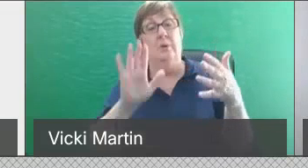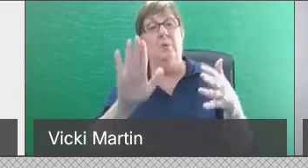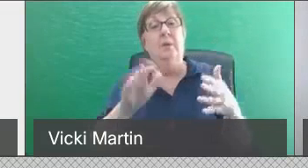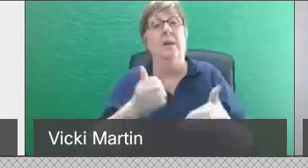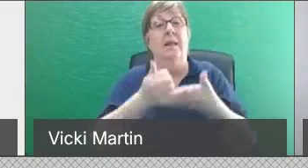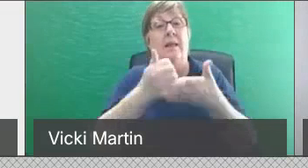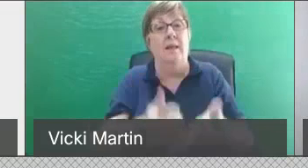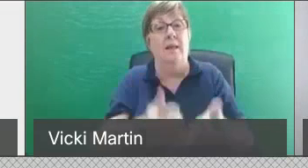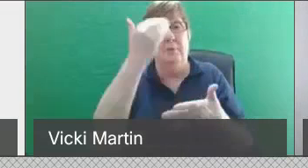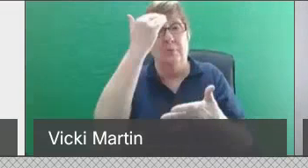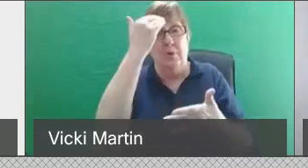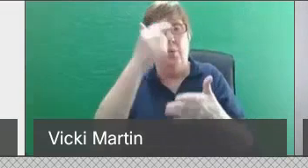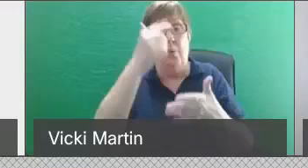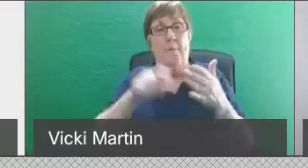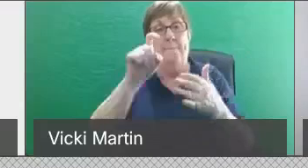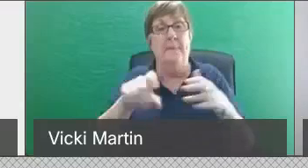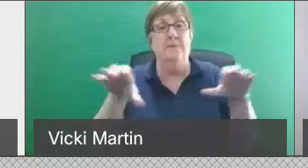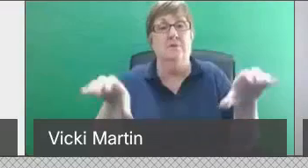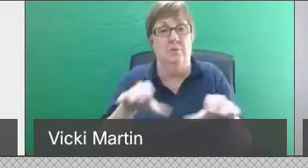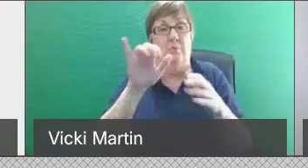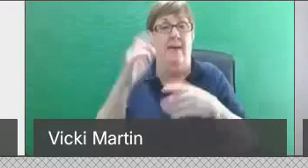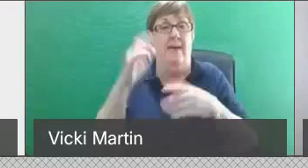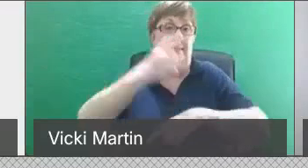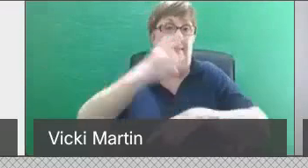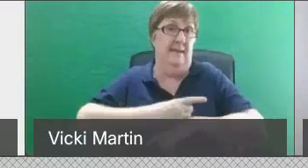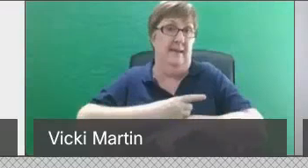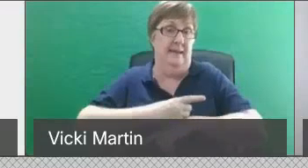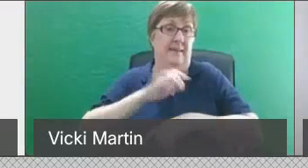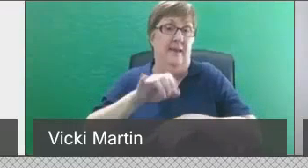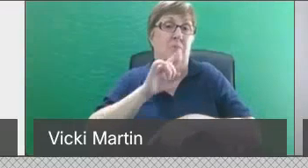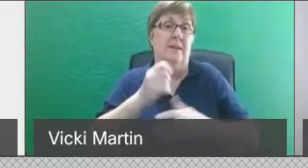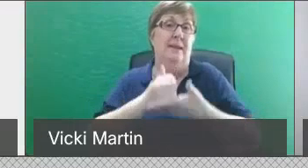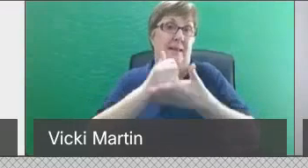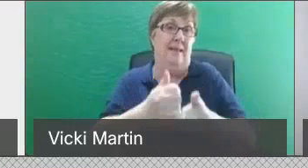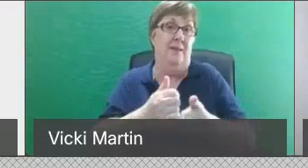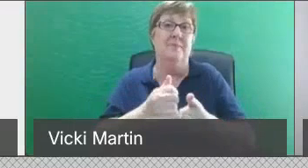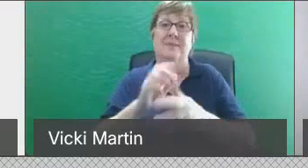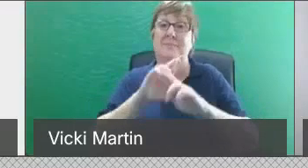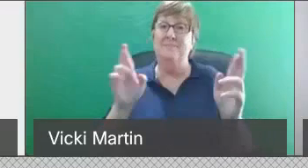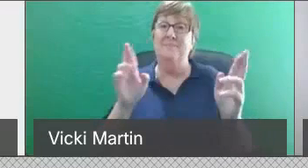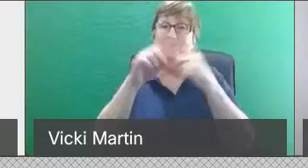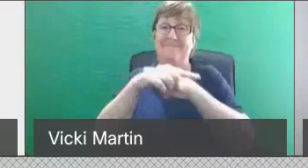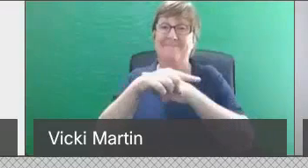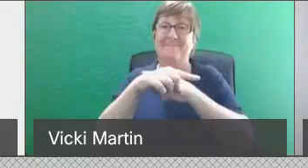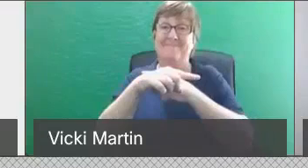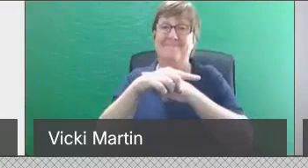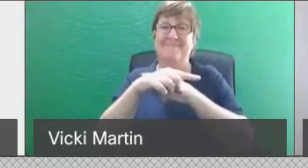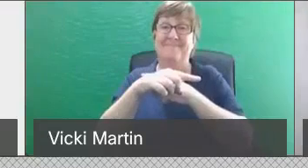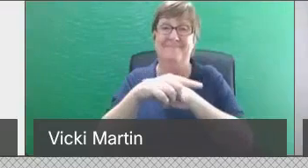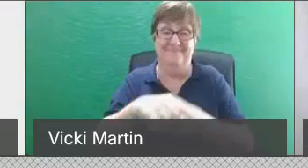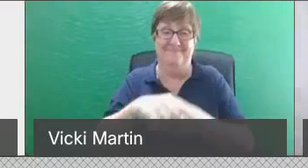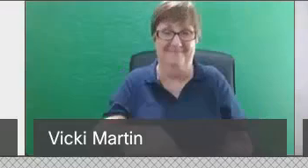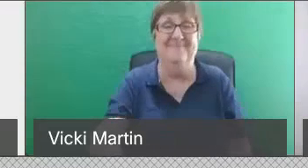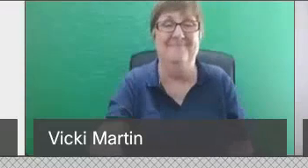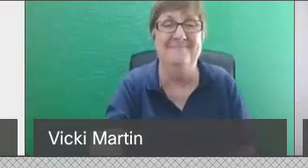to do for the rest of your day. So that really helps. So you can also include in your to-do list